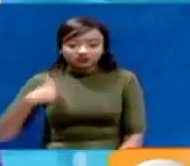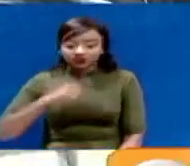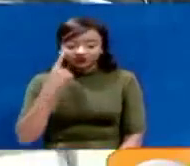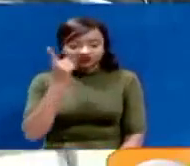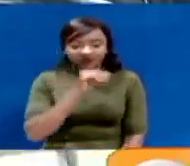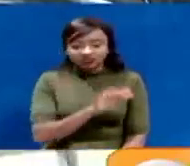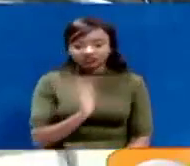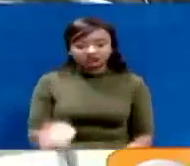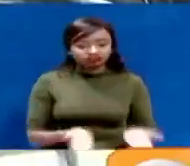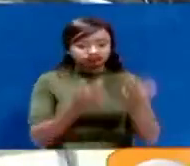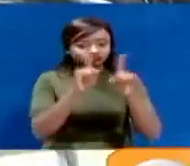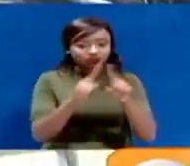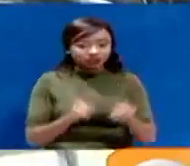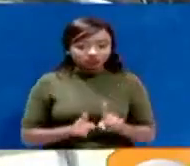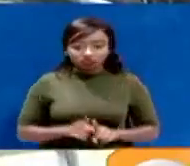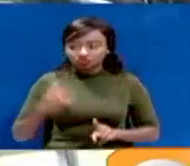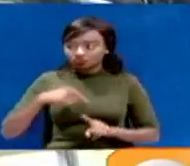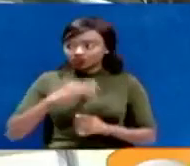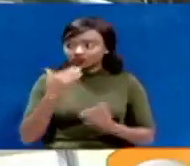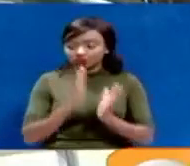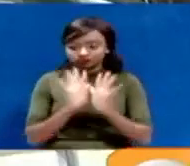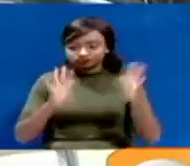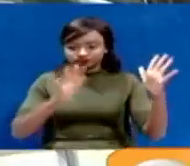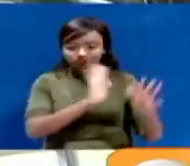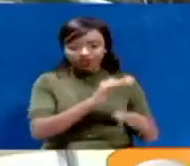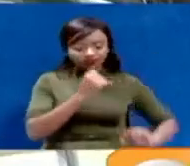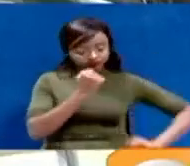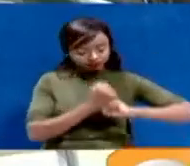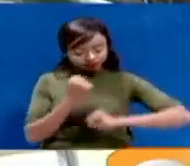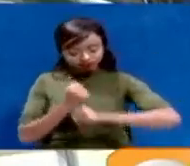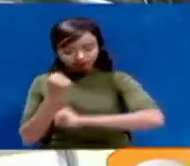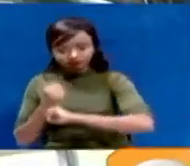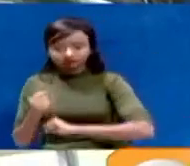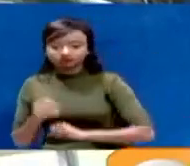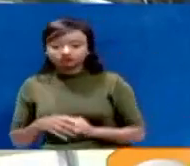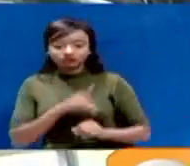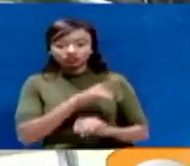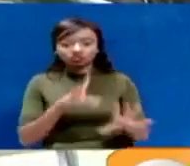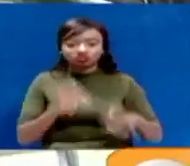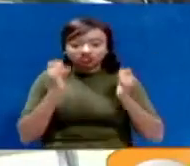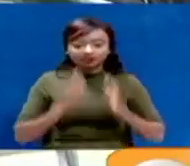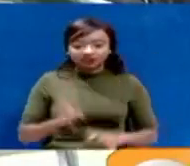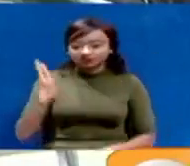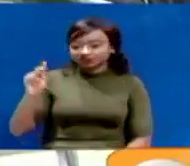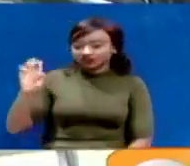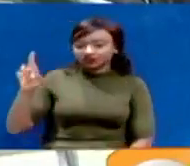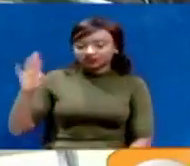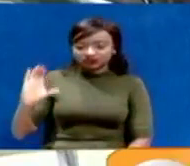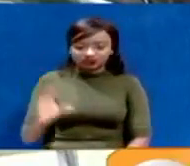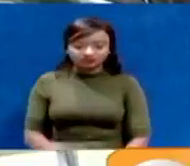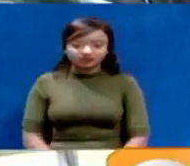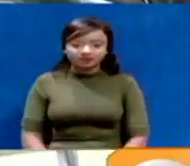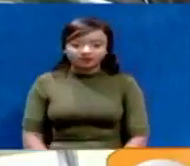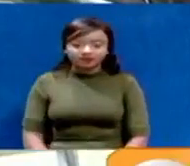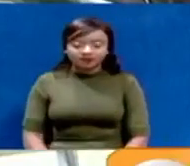and we also just laud the effort that you've put in chairing us as the chairman of the National Emergency Response Committee